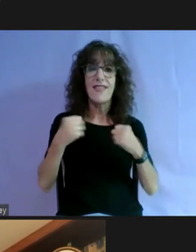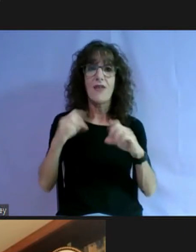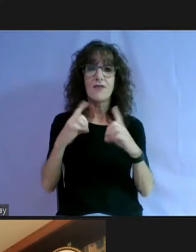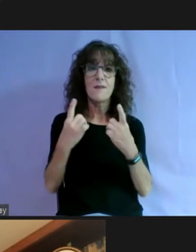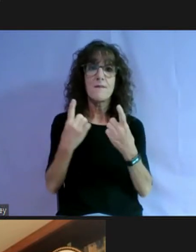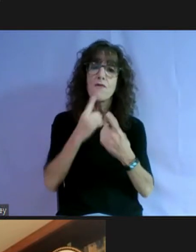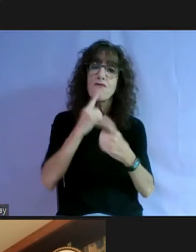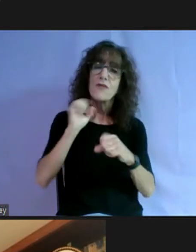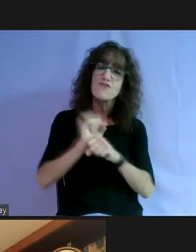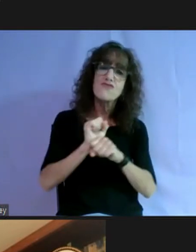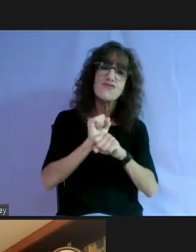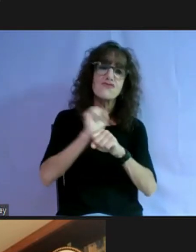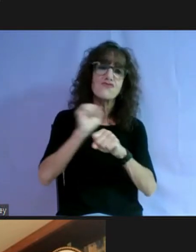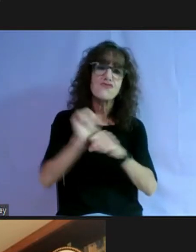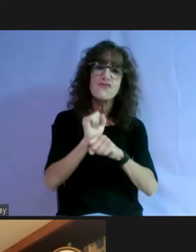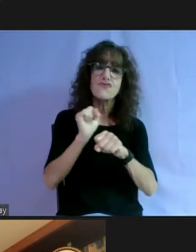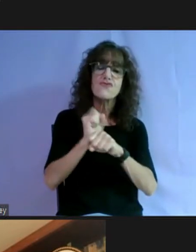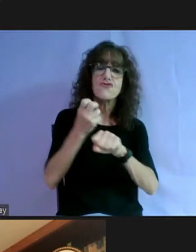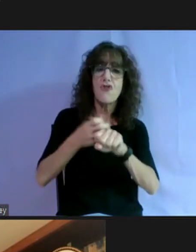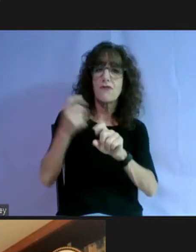working hard